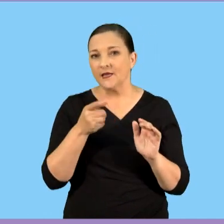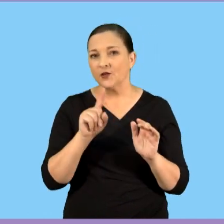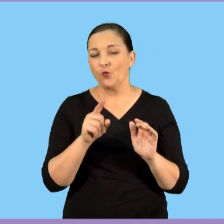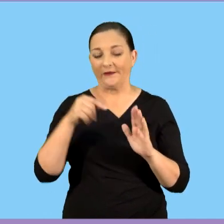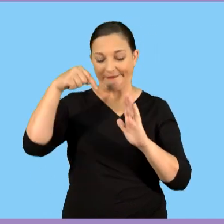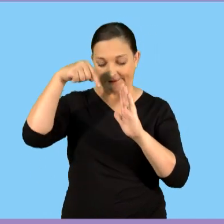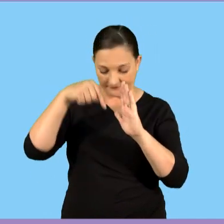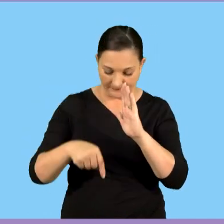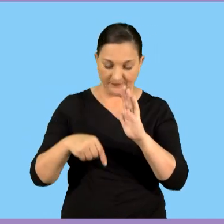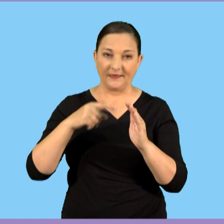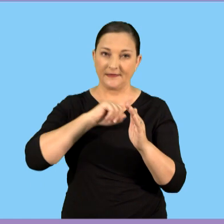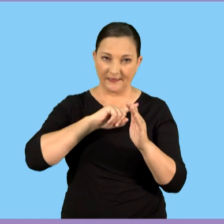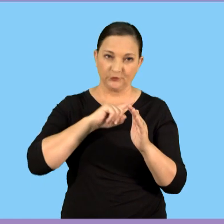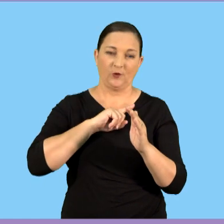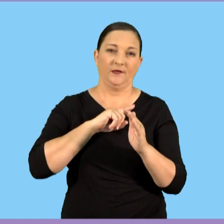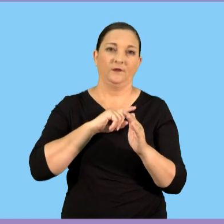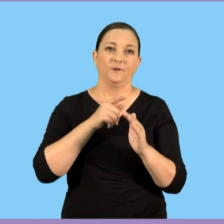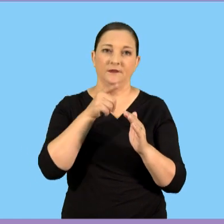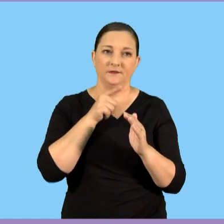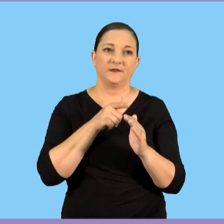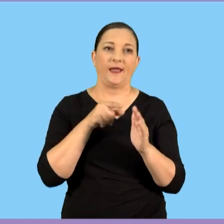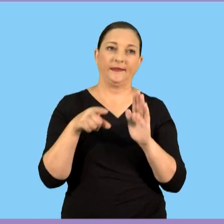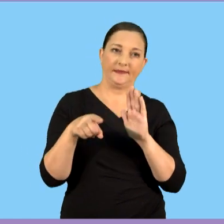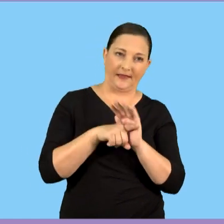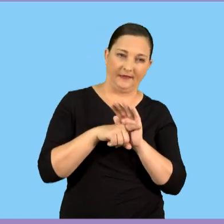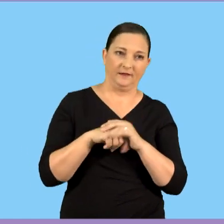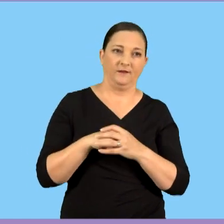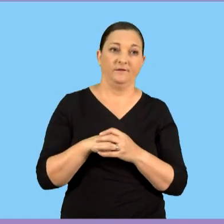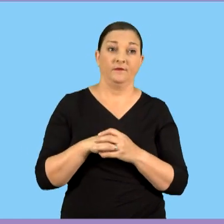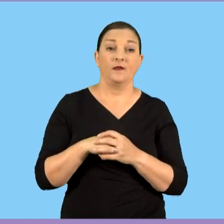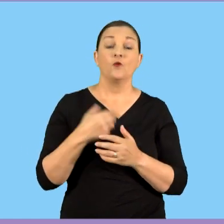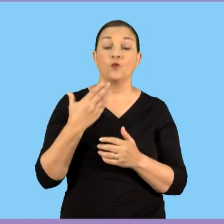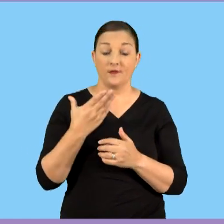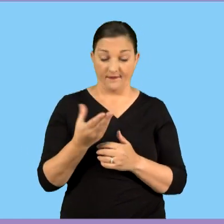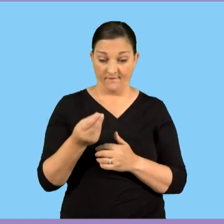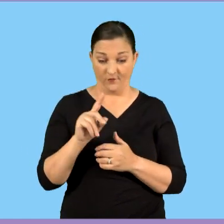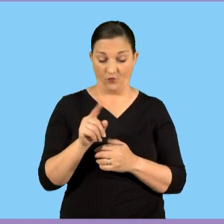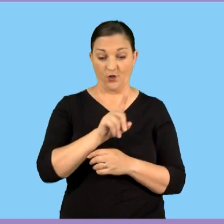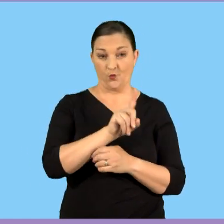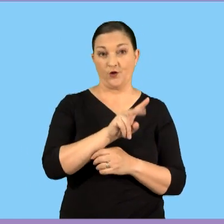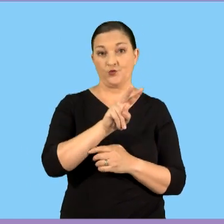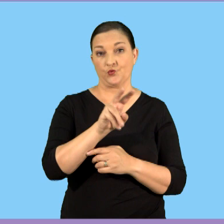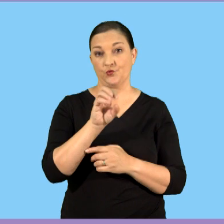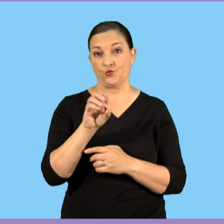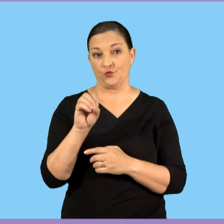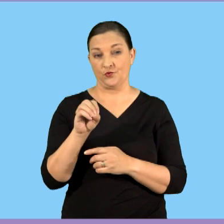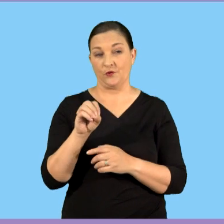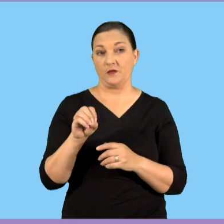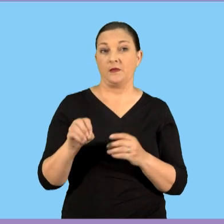negative because we are talking about a depth, right? So we